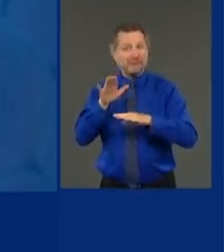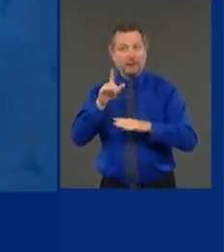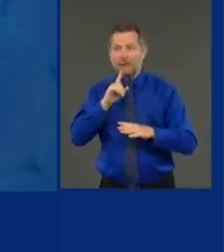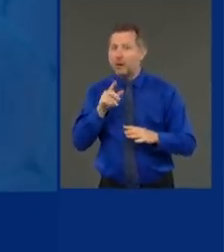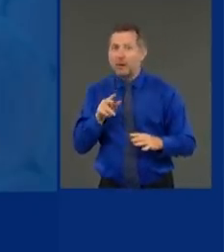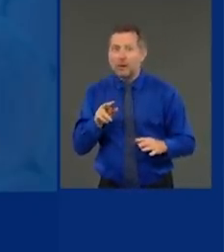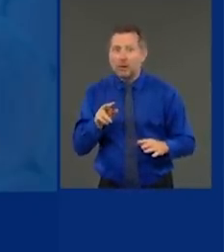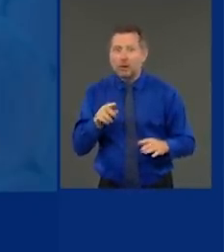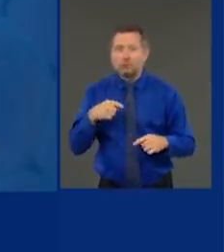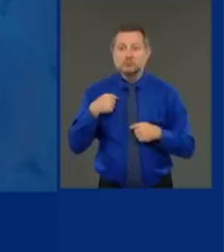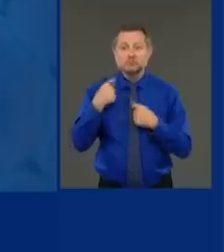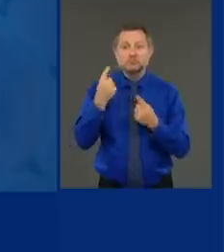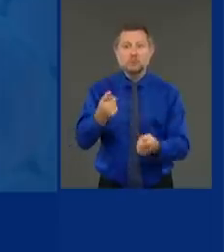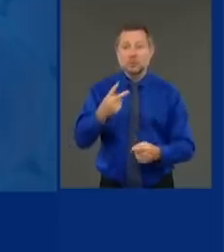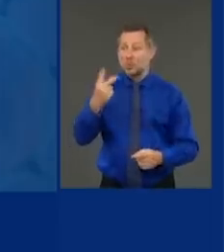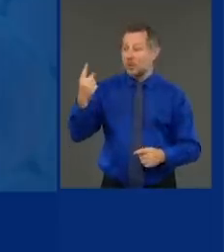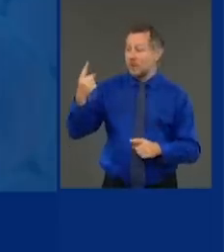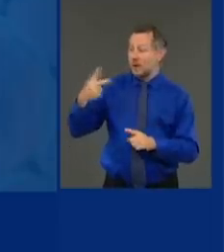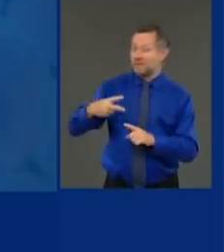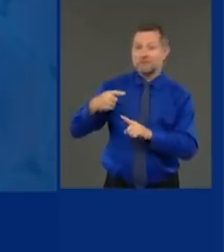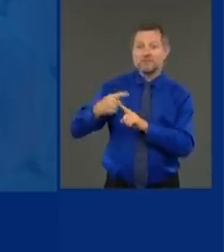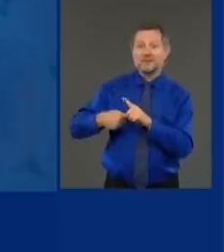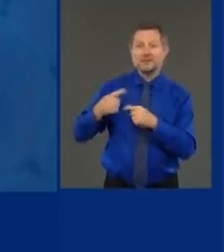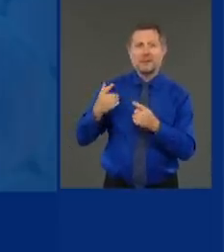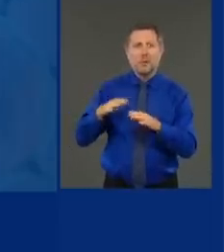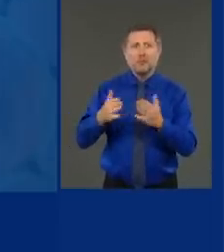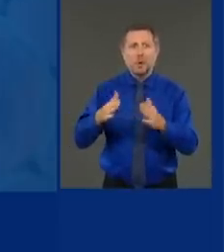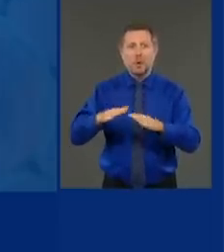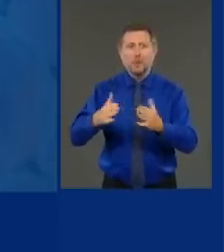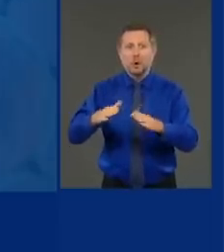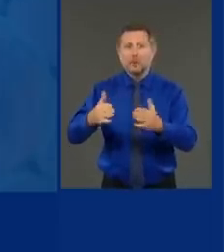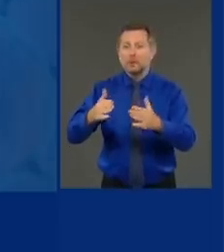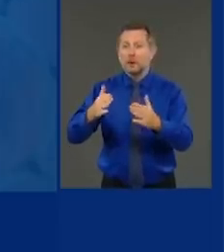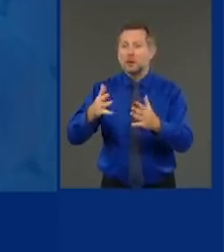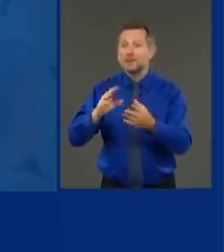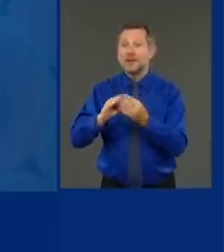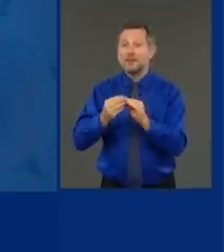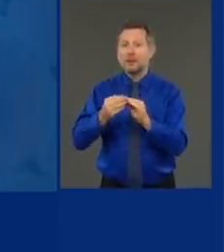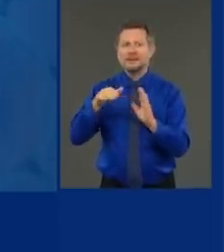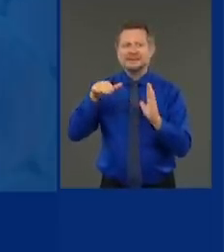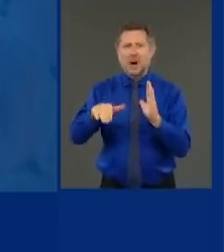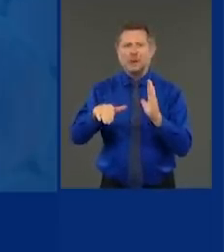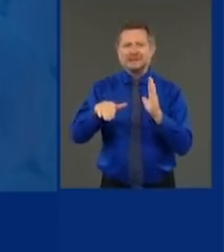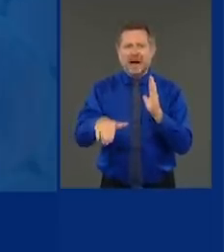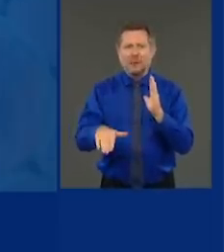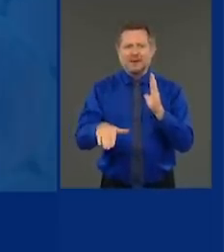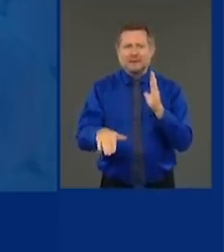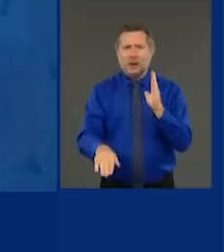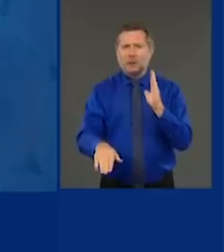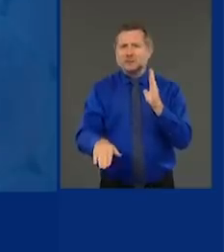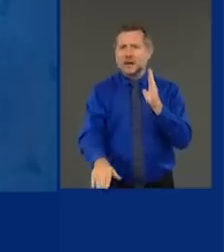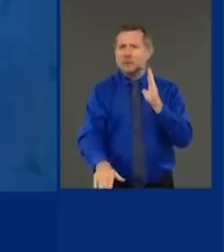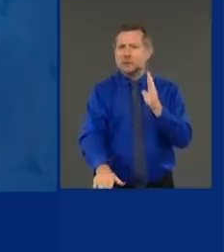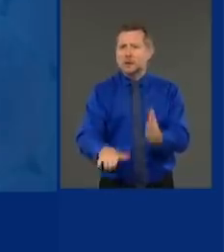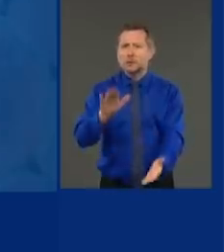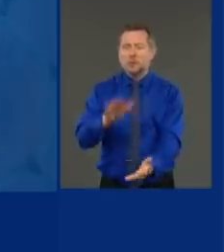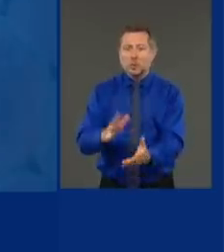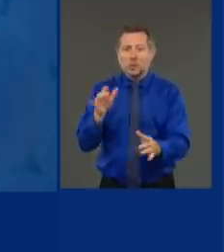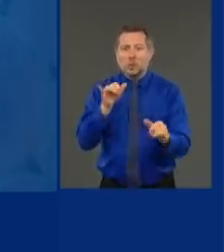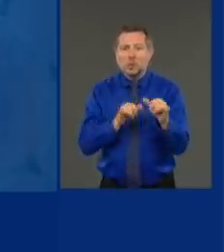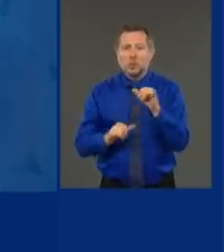months of reopening, the numbers have actually gone down, which